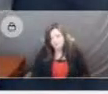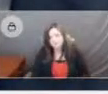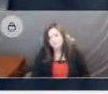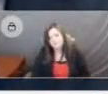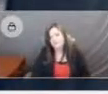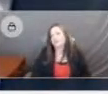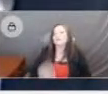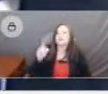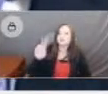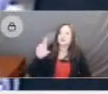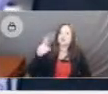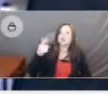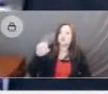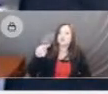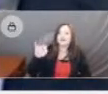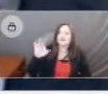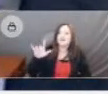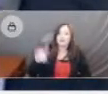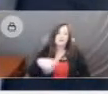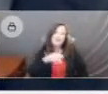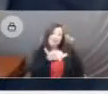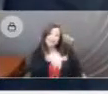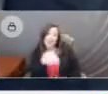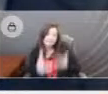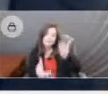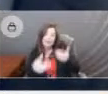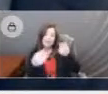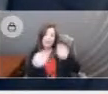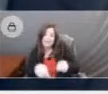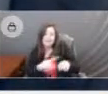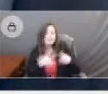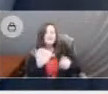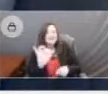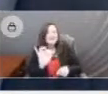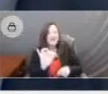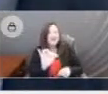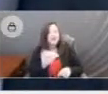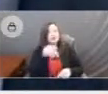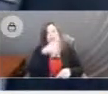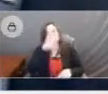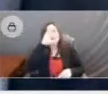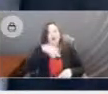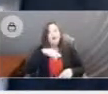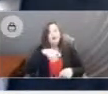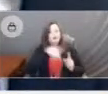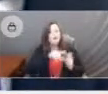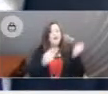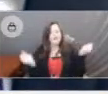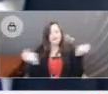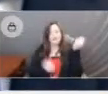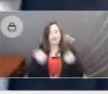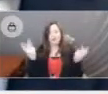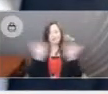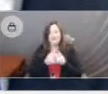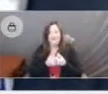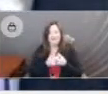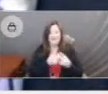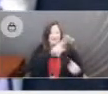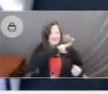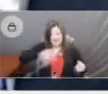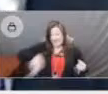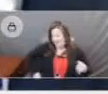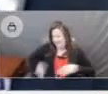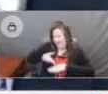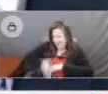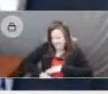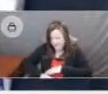That may happen, but I would equate it to putting on a seatbelt after you've had a car wreck. Okay, you can't get the vaccine